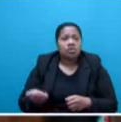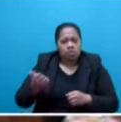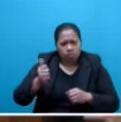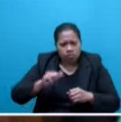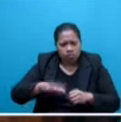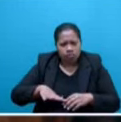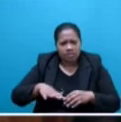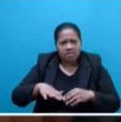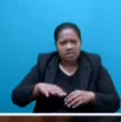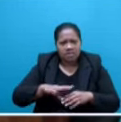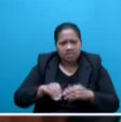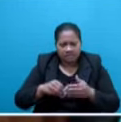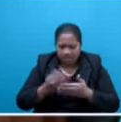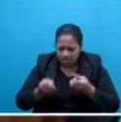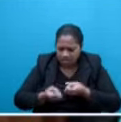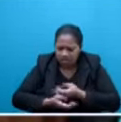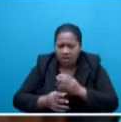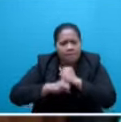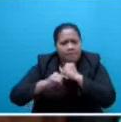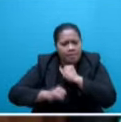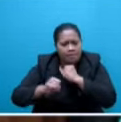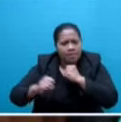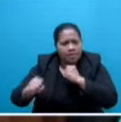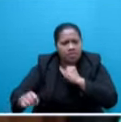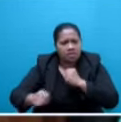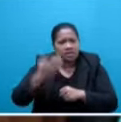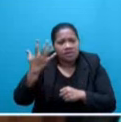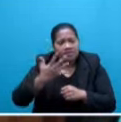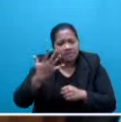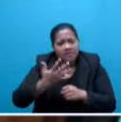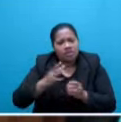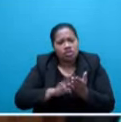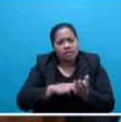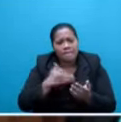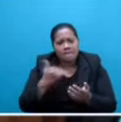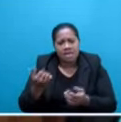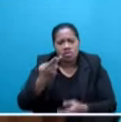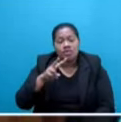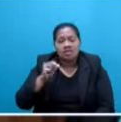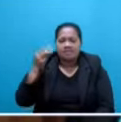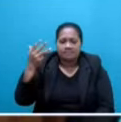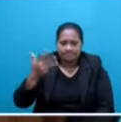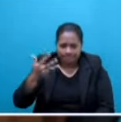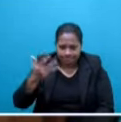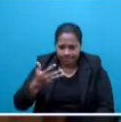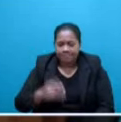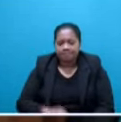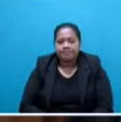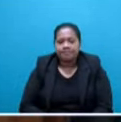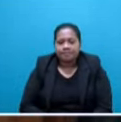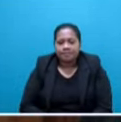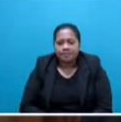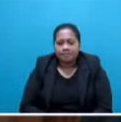in dailies, which closed on 15th of May 2019. For the information of the